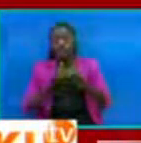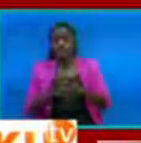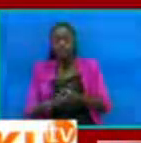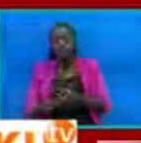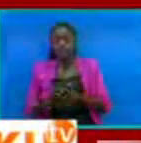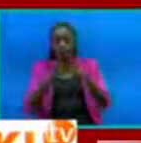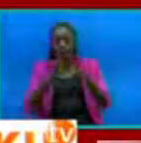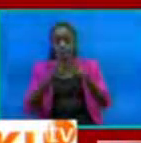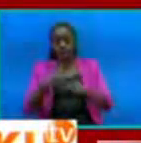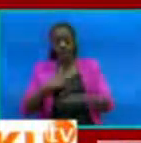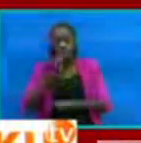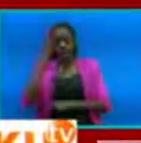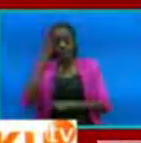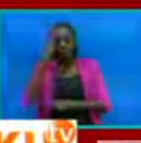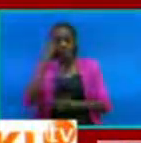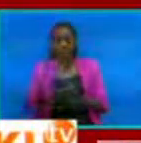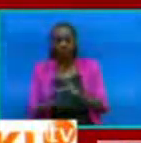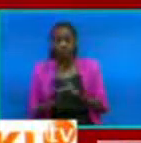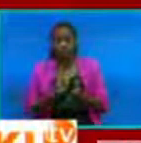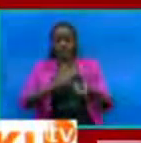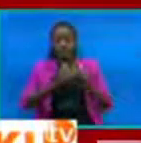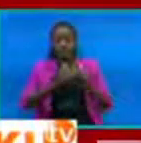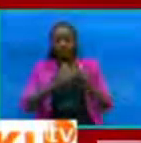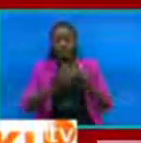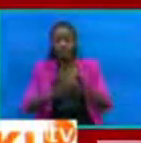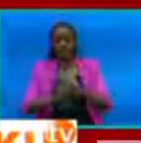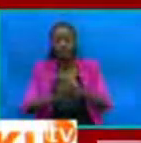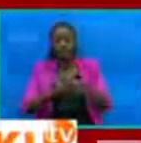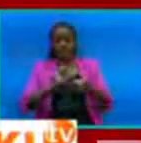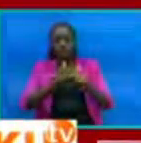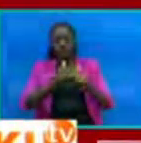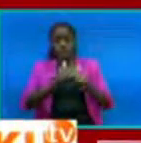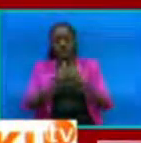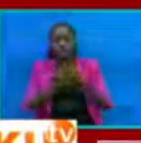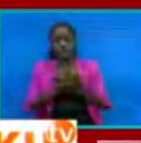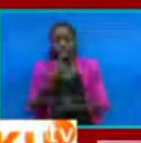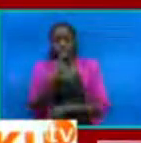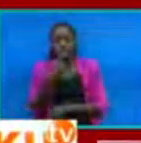but I know there are some sports which have been said to